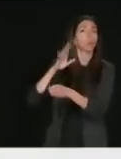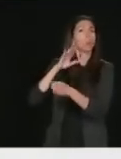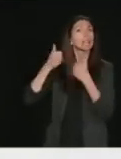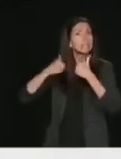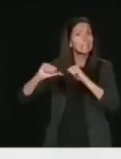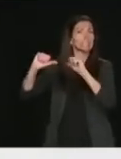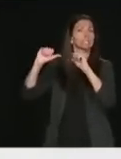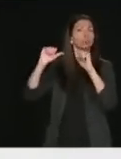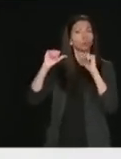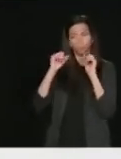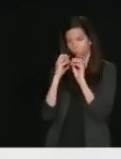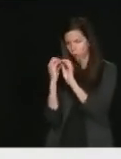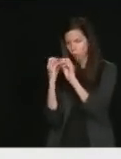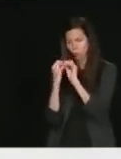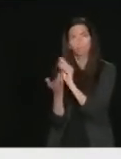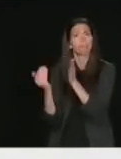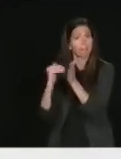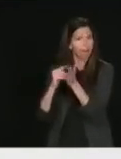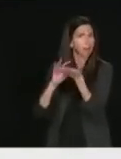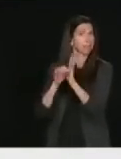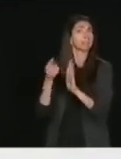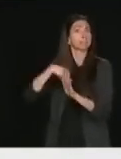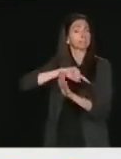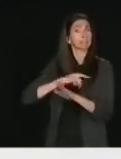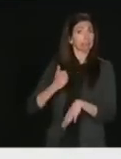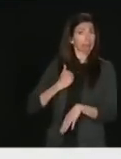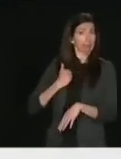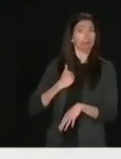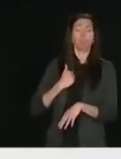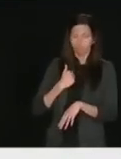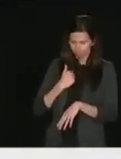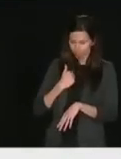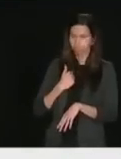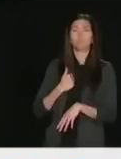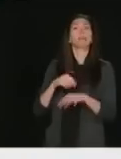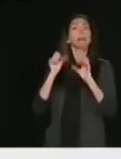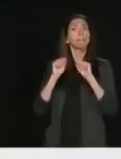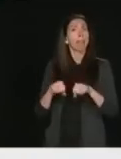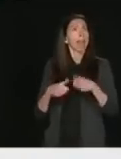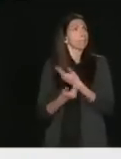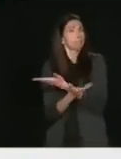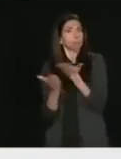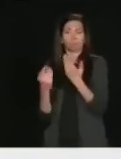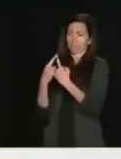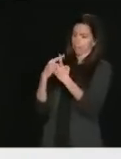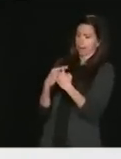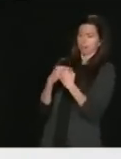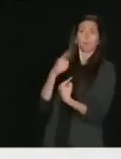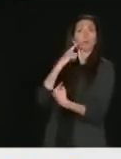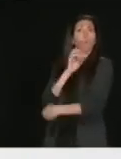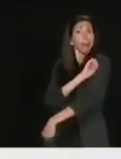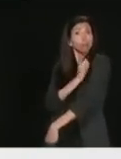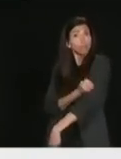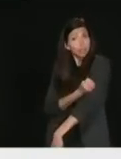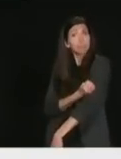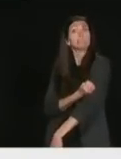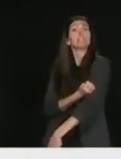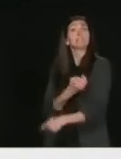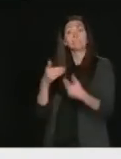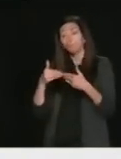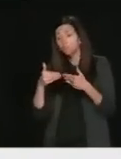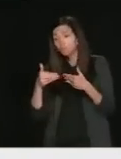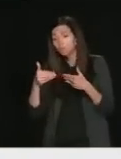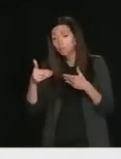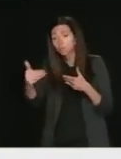important Canada is as a secure and reliable supply of energy that they require, even as we move forward